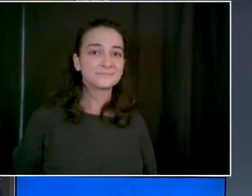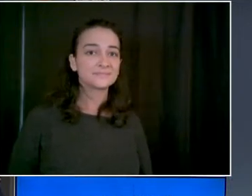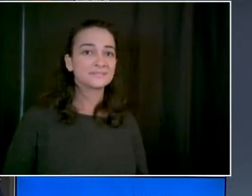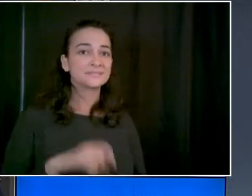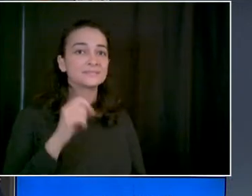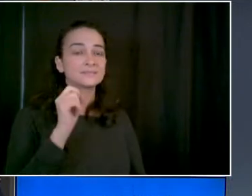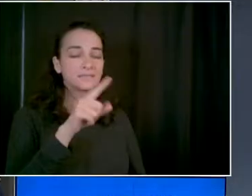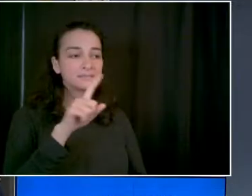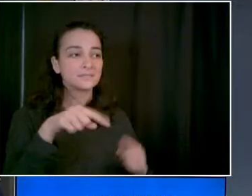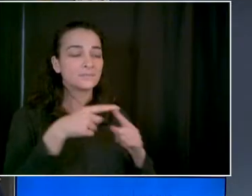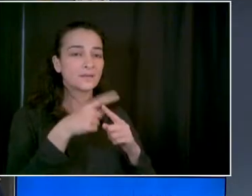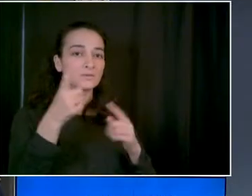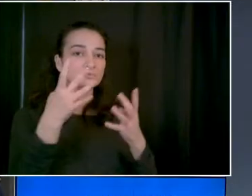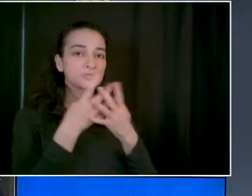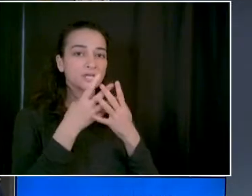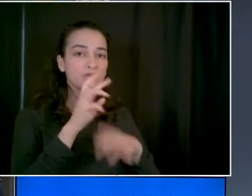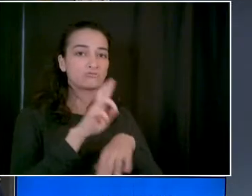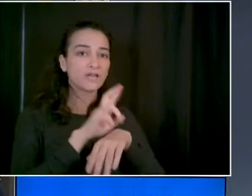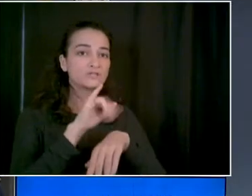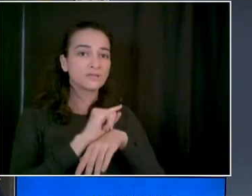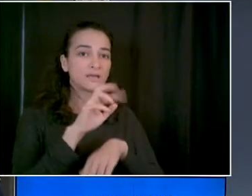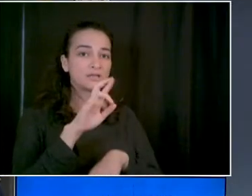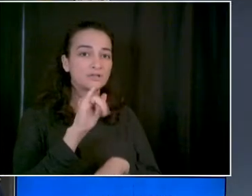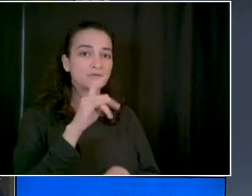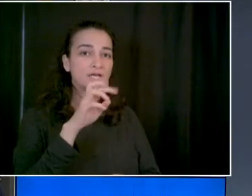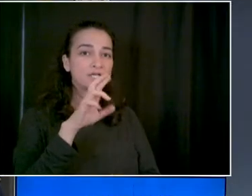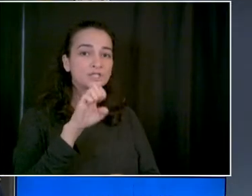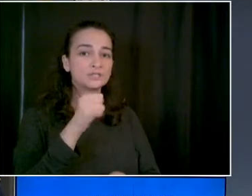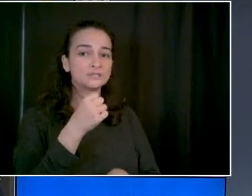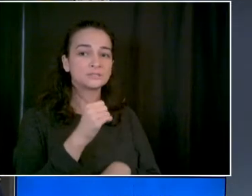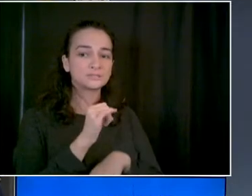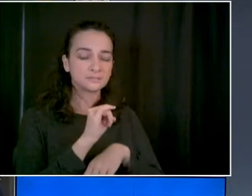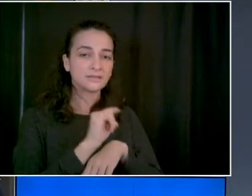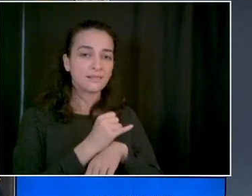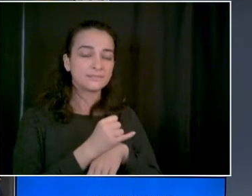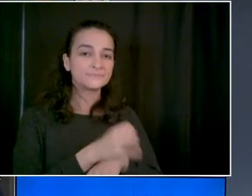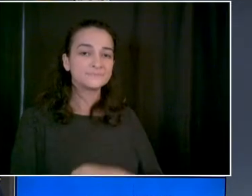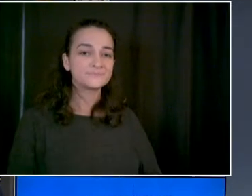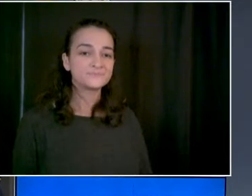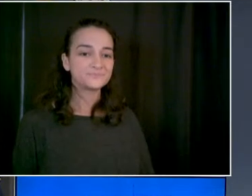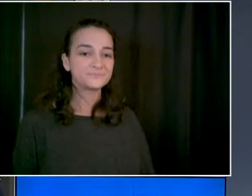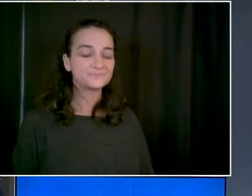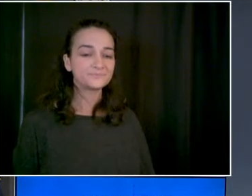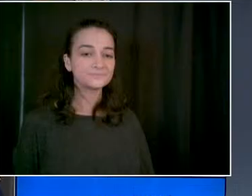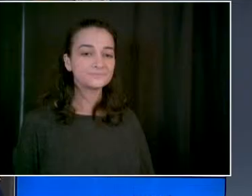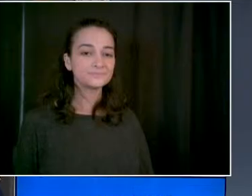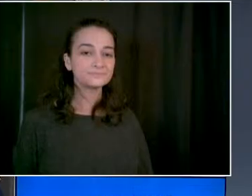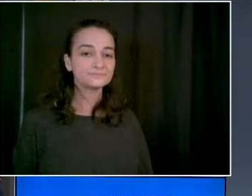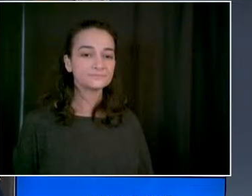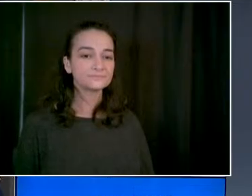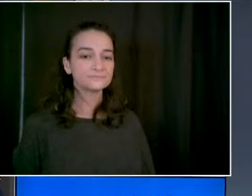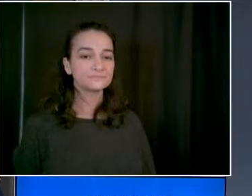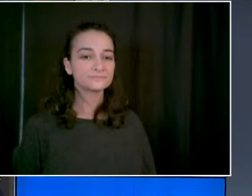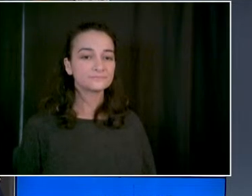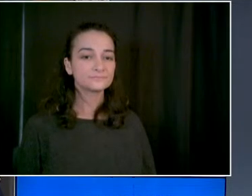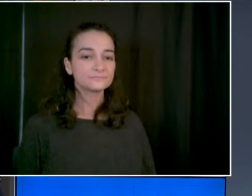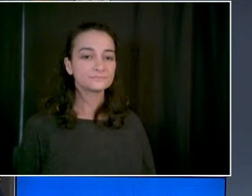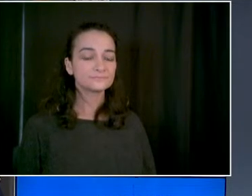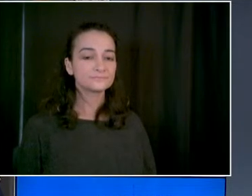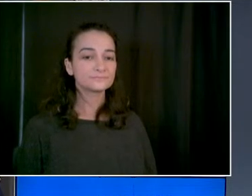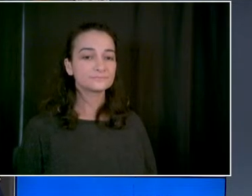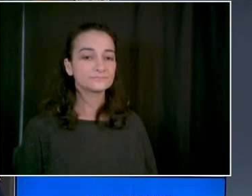the council to believe that Rikers Island will close not only in 2027, but ever. And do you really think that